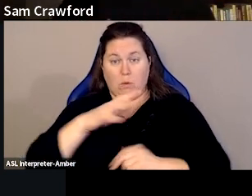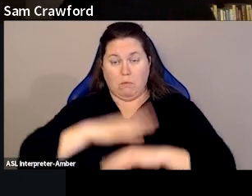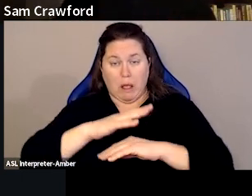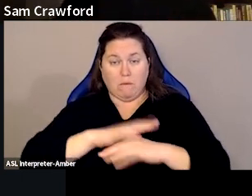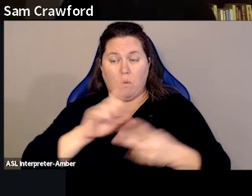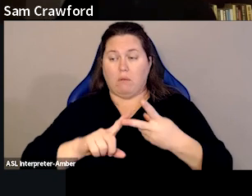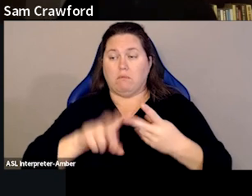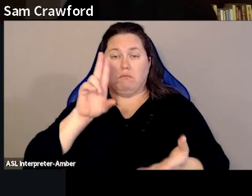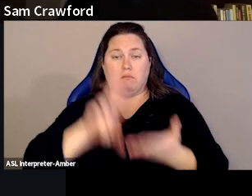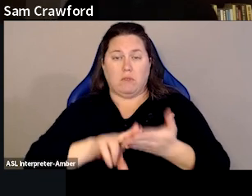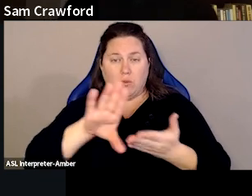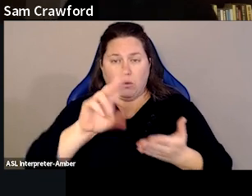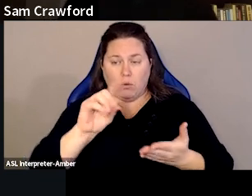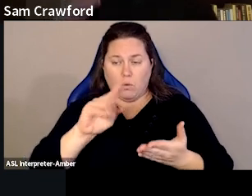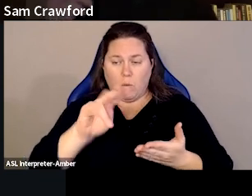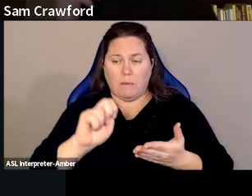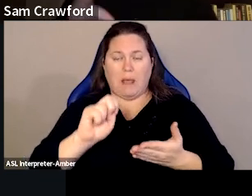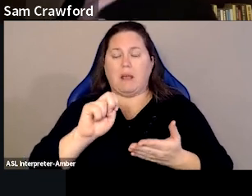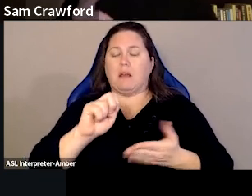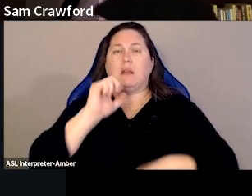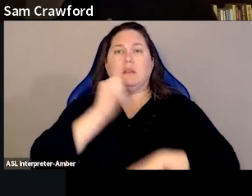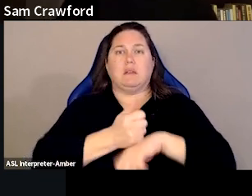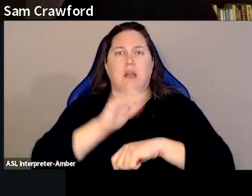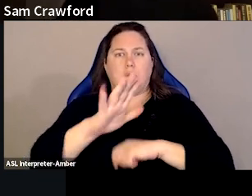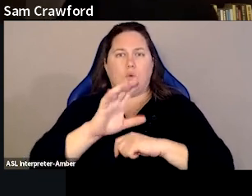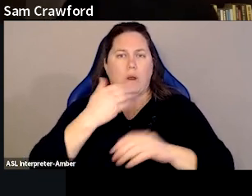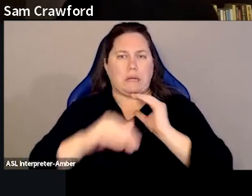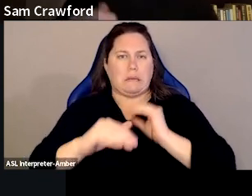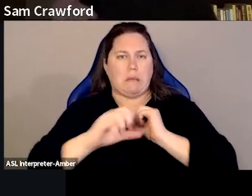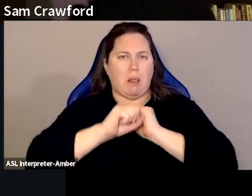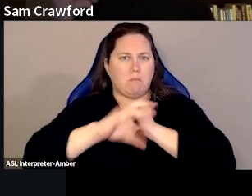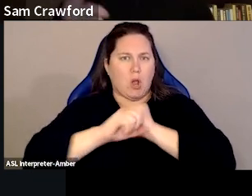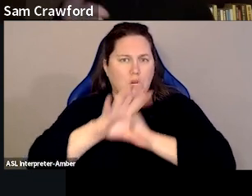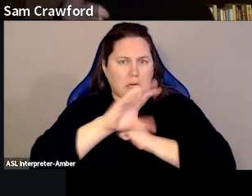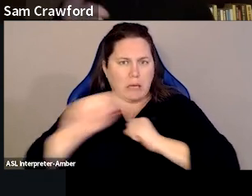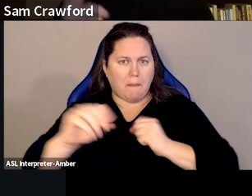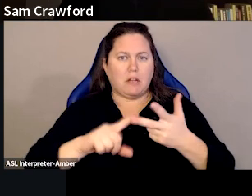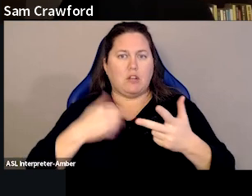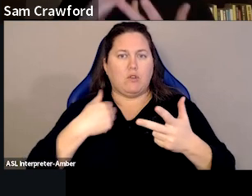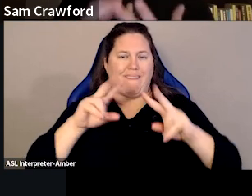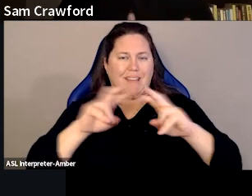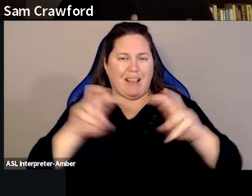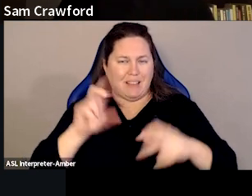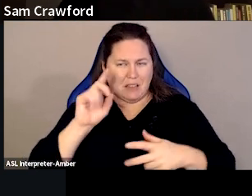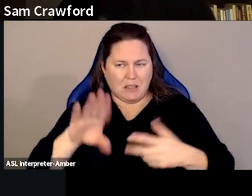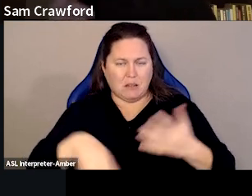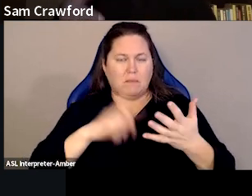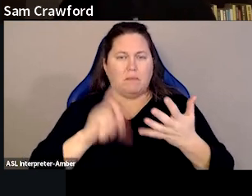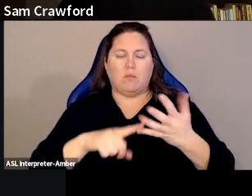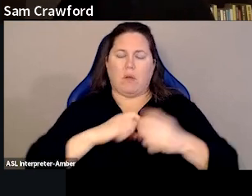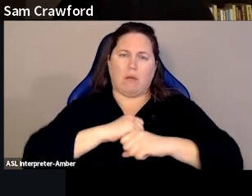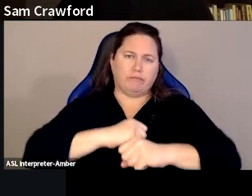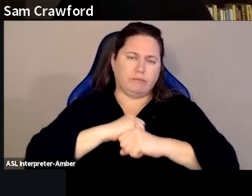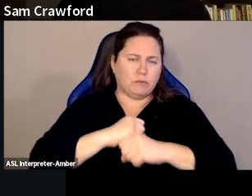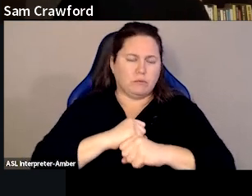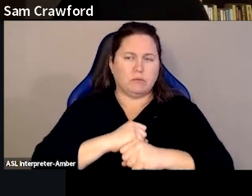hosting, you can set up email marketing campaigns, you have an analytics dashboard, you have airtight security as standard, you get